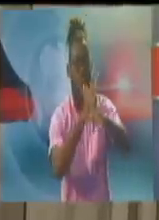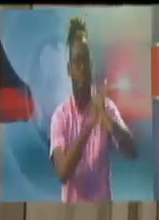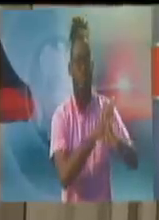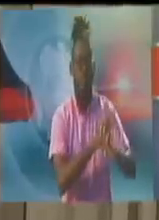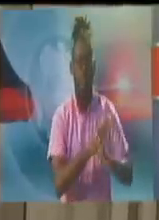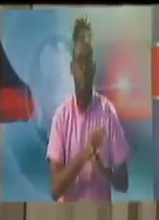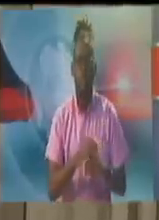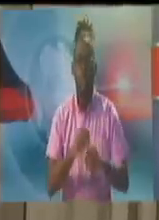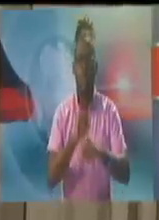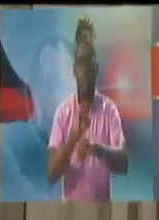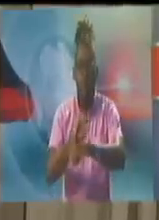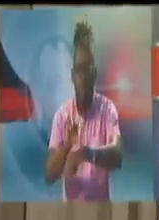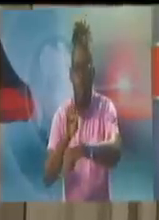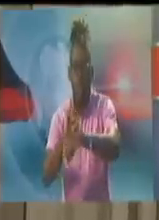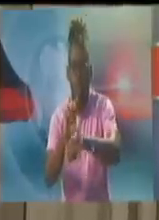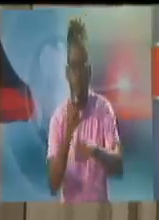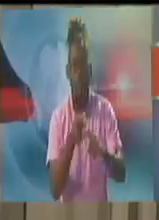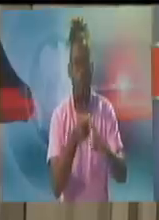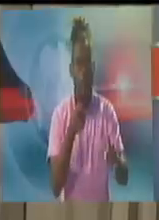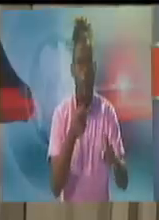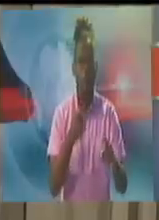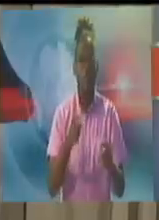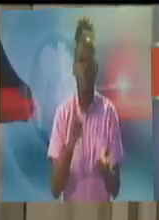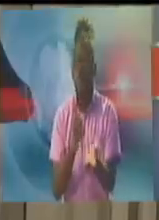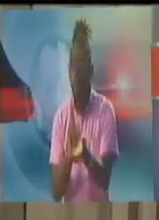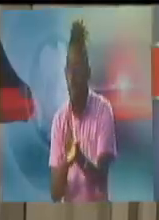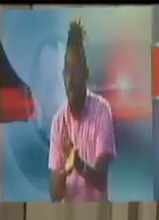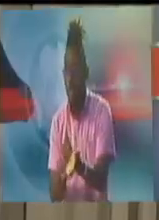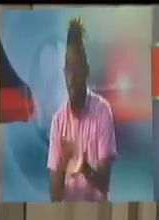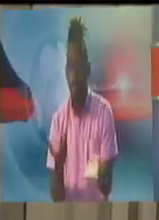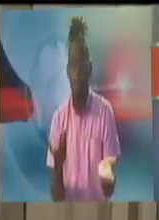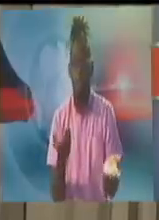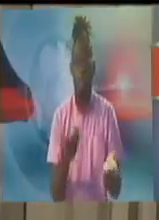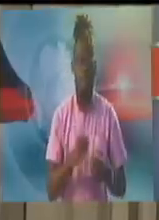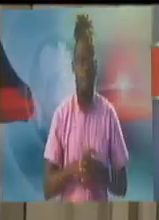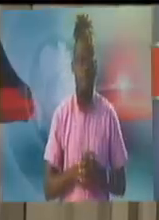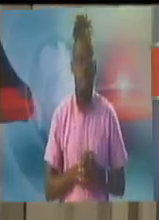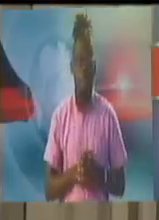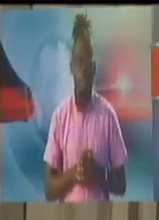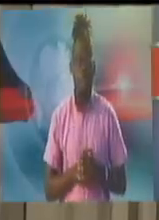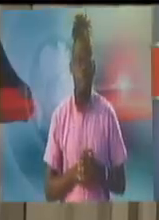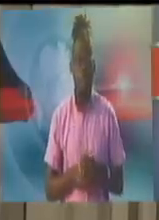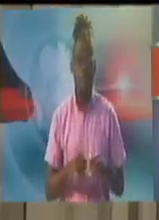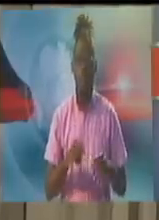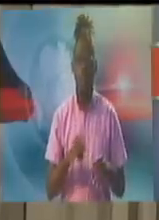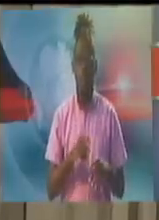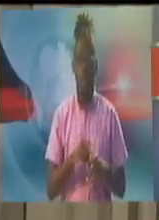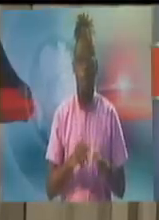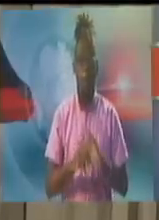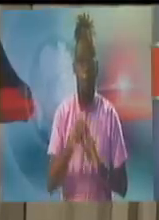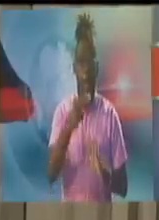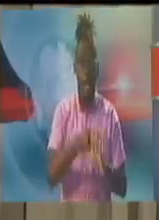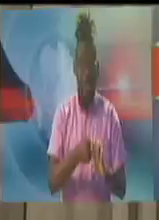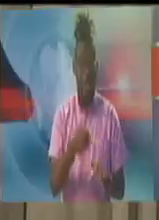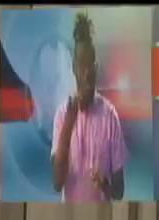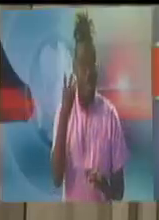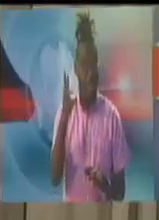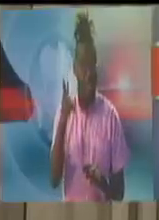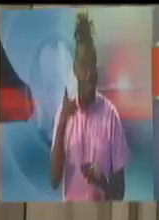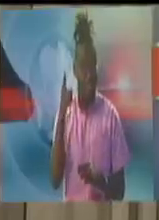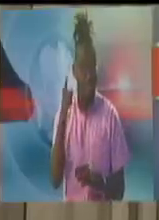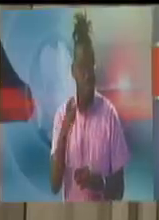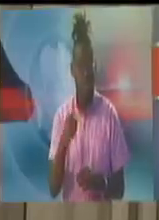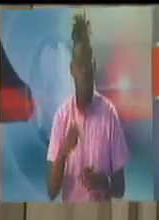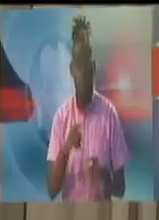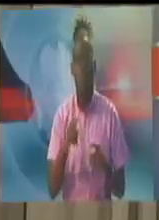and restrict the spread of COVID-19 virus from time to time. On March 16, 2020, it was announced that Trinidad and Tobago